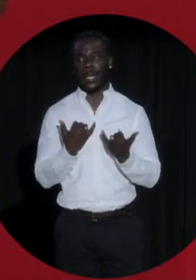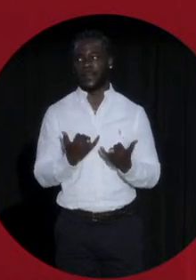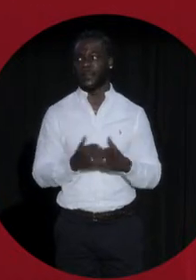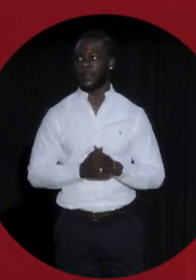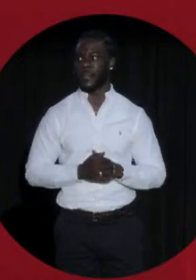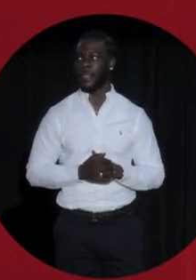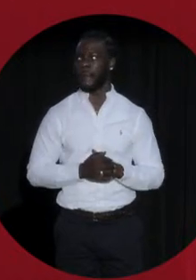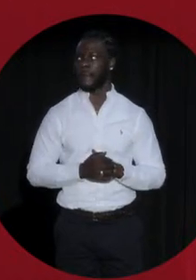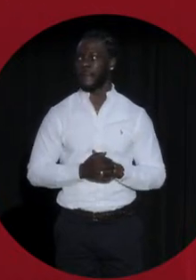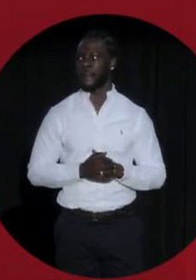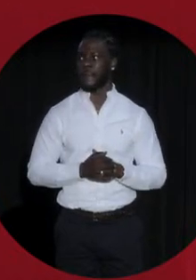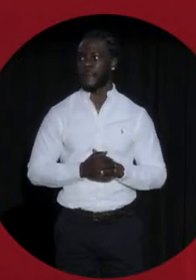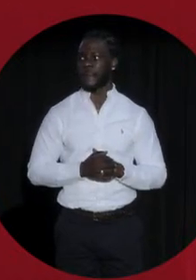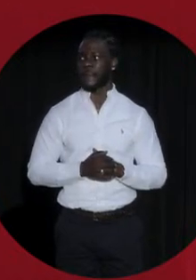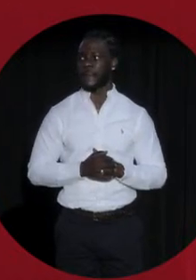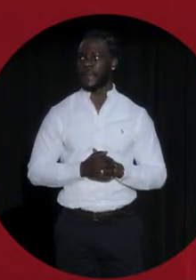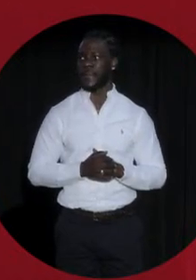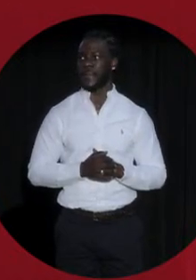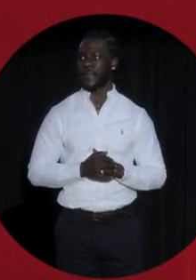recognized.